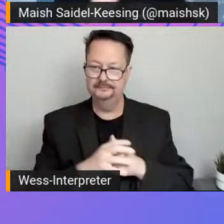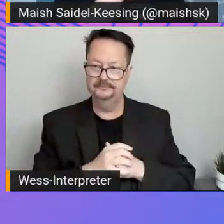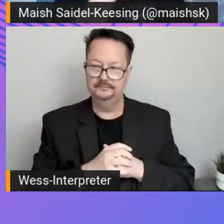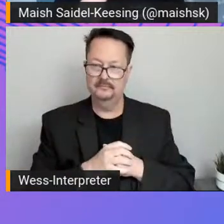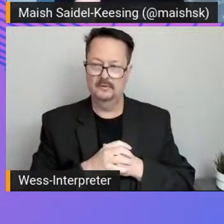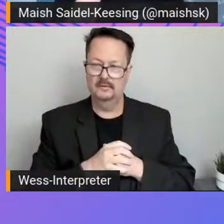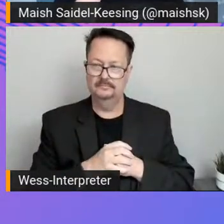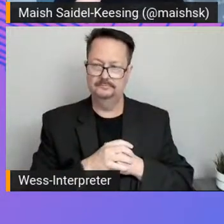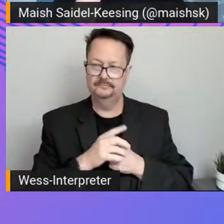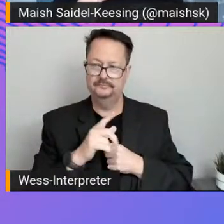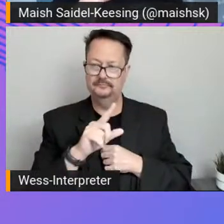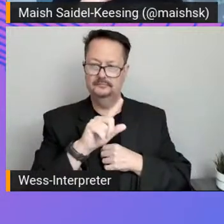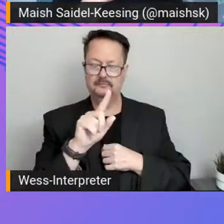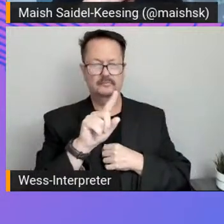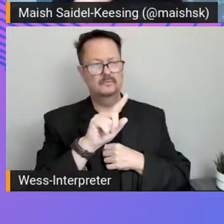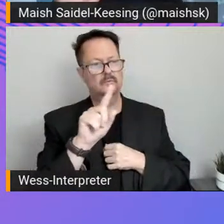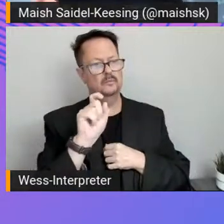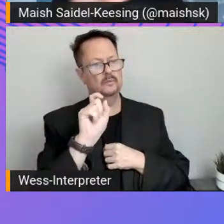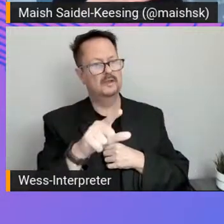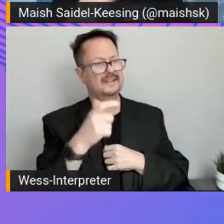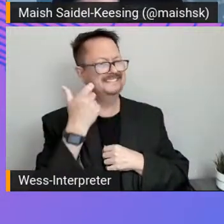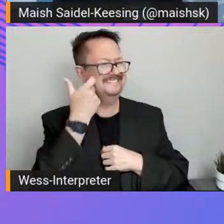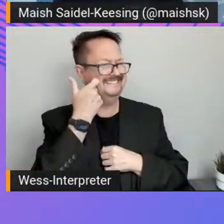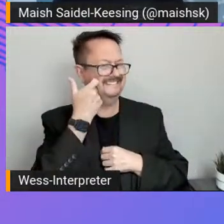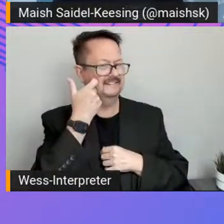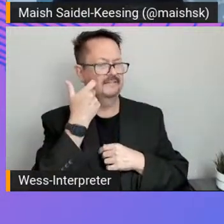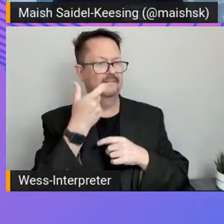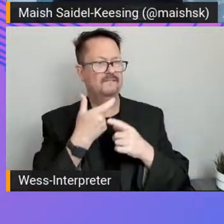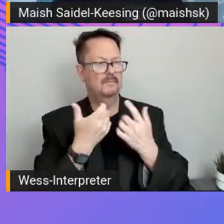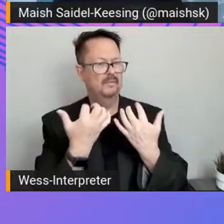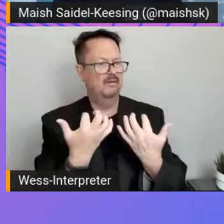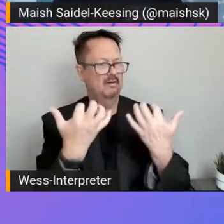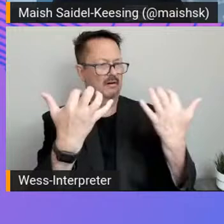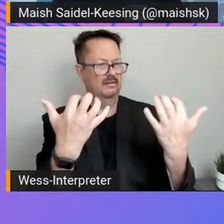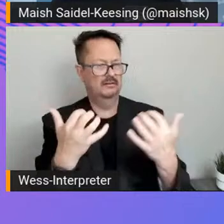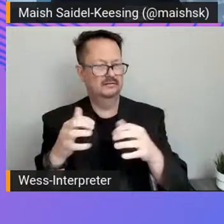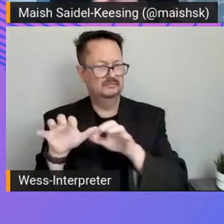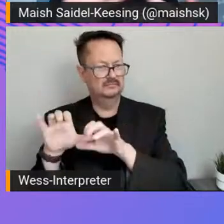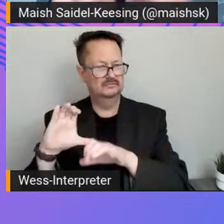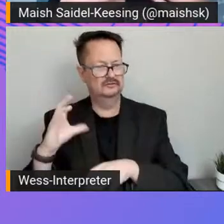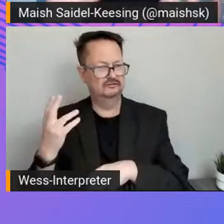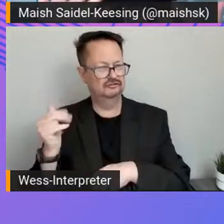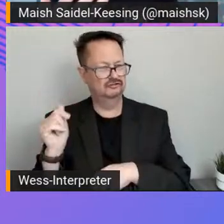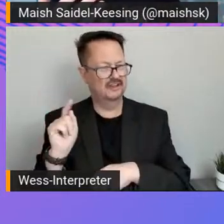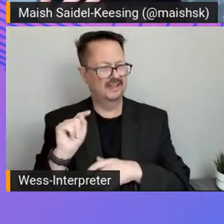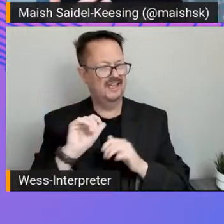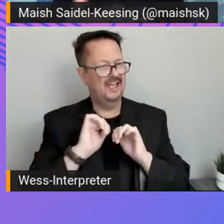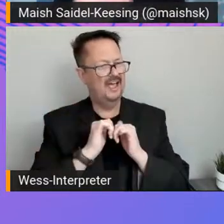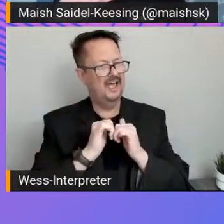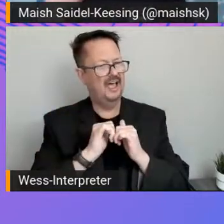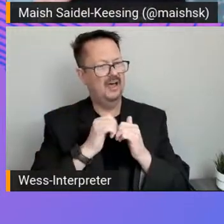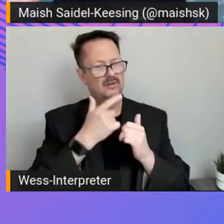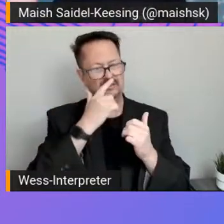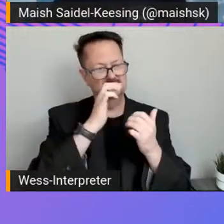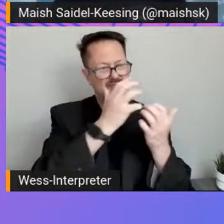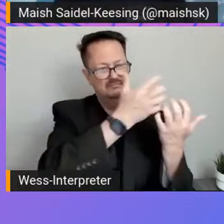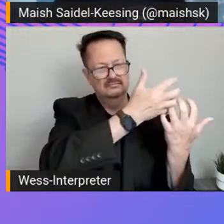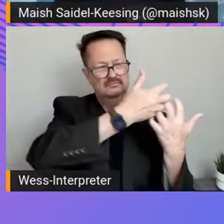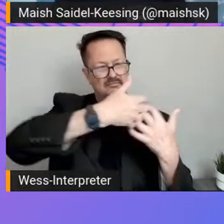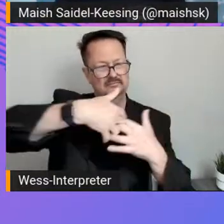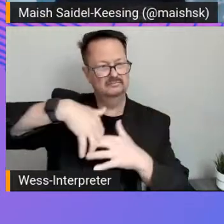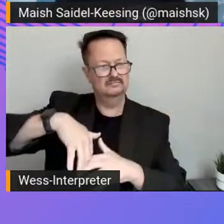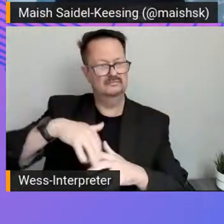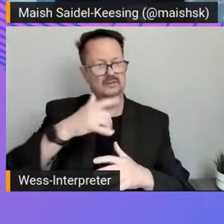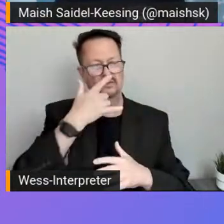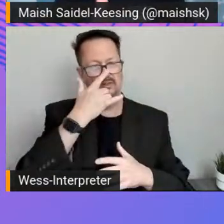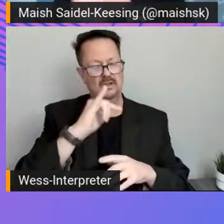So a question which came in from I think it might have been the audience or somebody else over here on the chat was, how does your Git flow look like for promotion between these